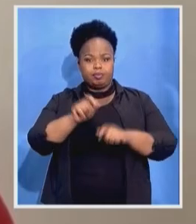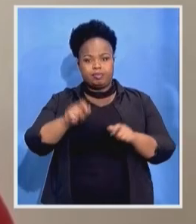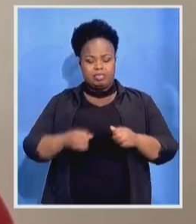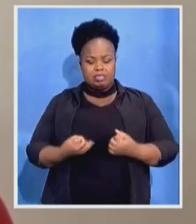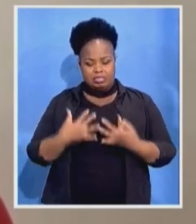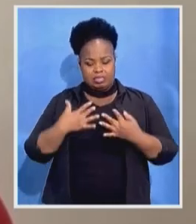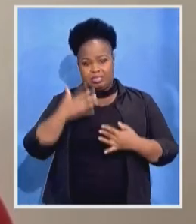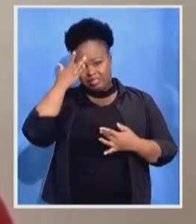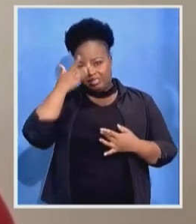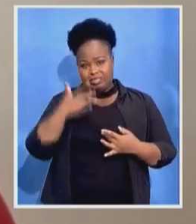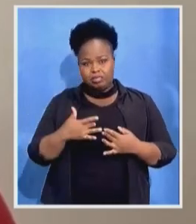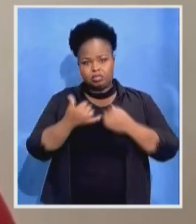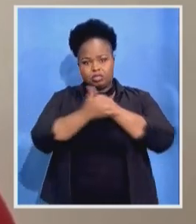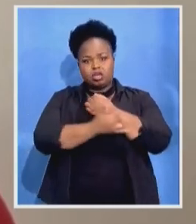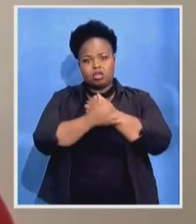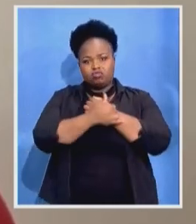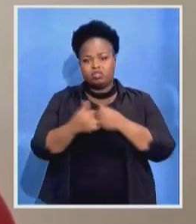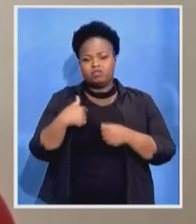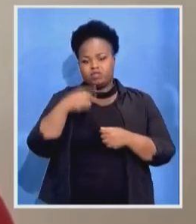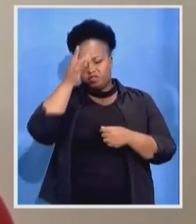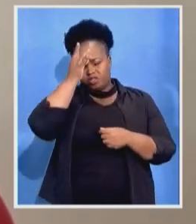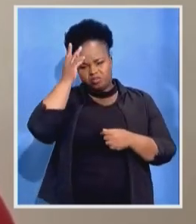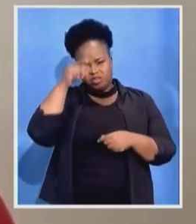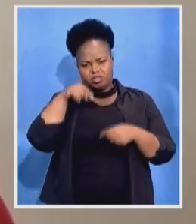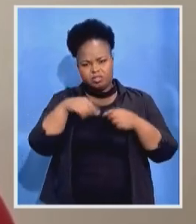year. The majority,